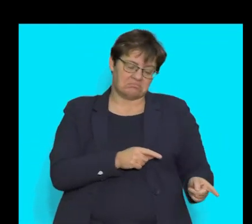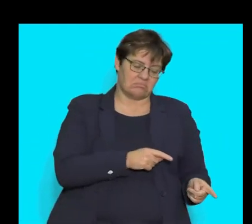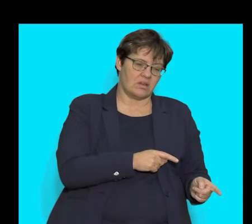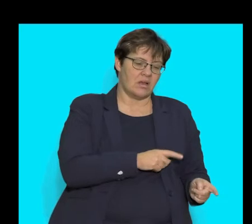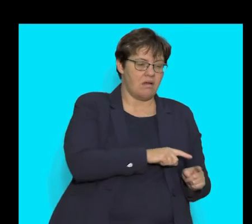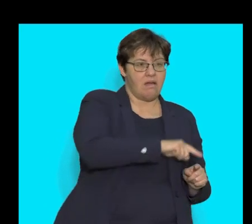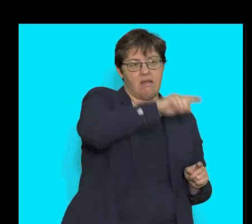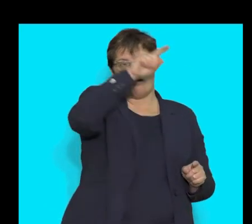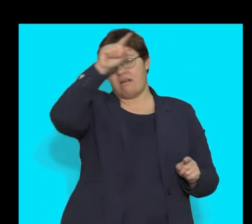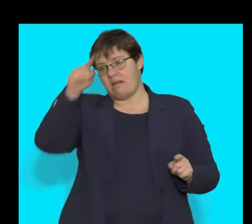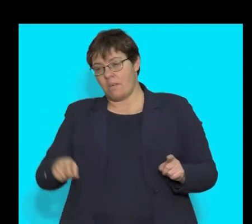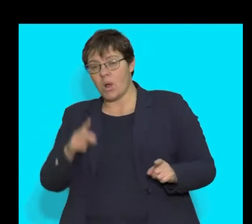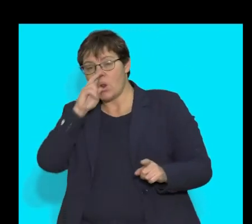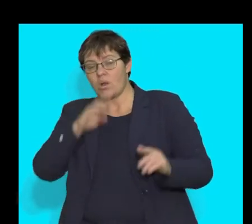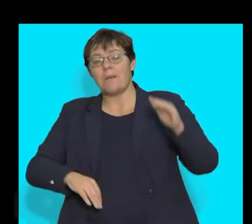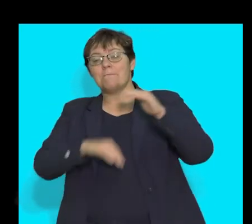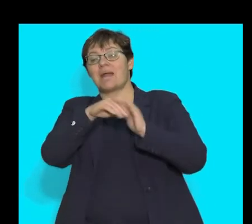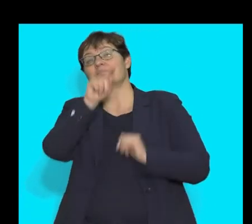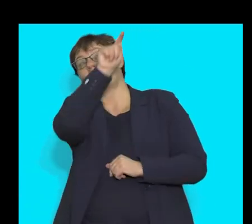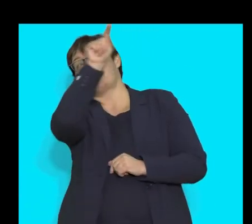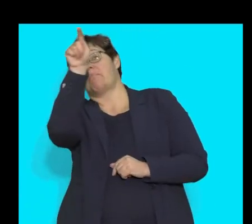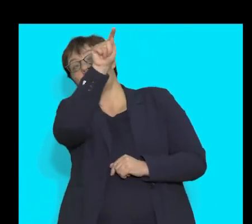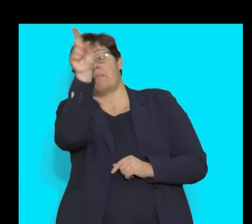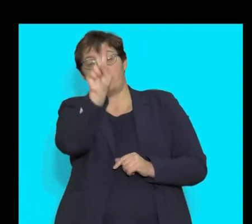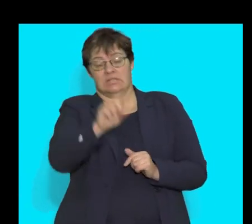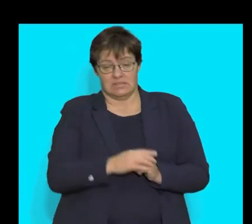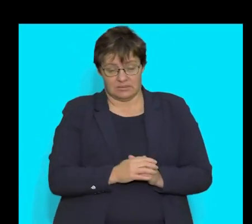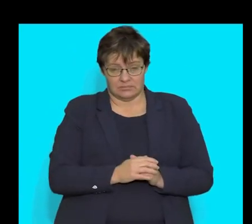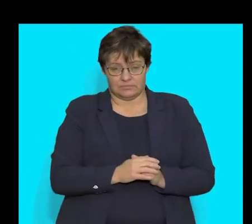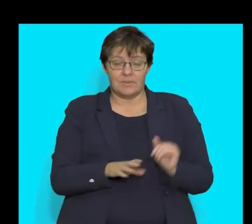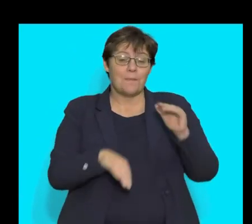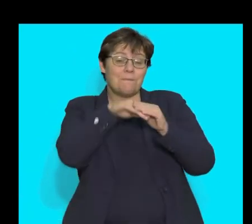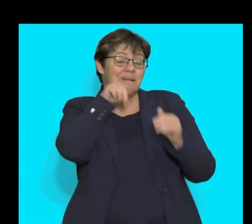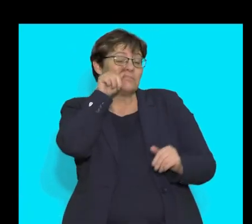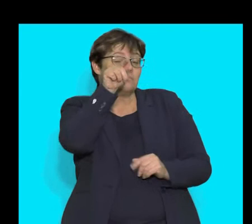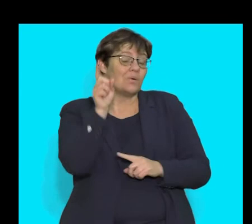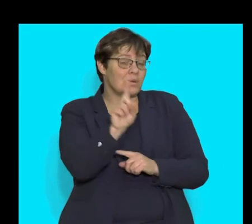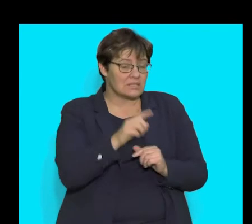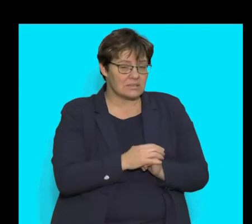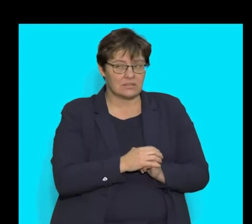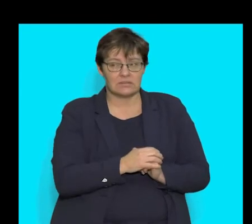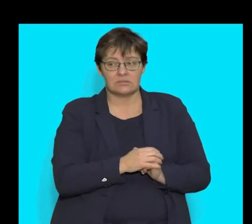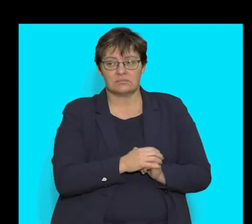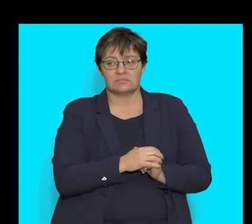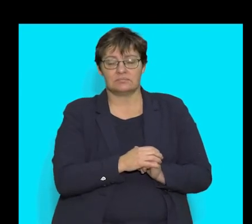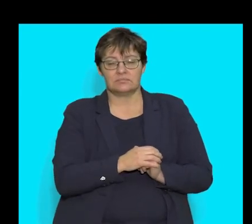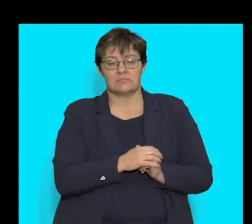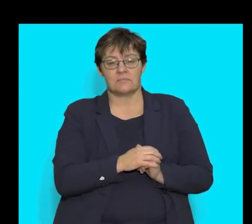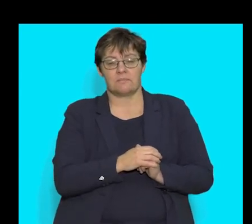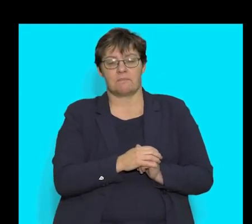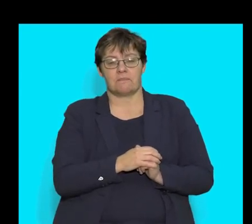side, but we're looking at the maximum value as well. And the maximum value over here is somewhere in that region